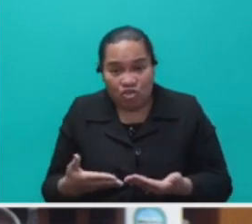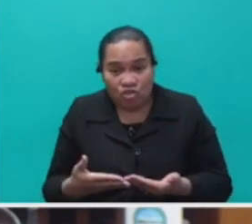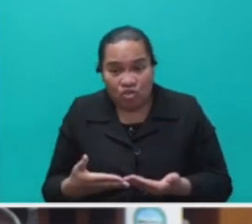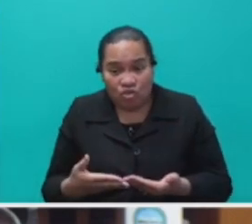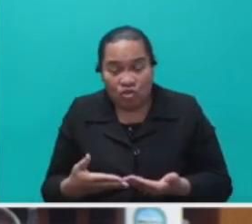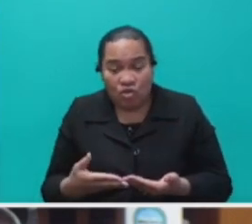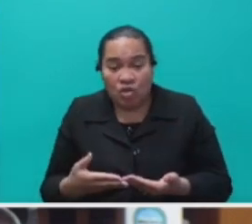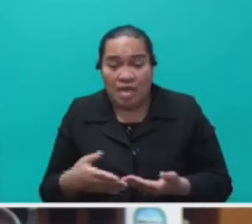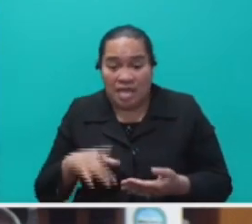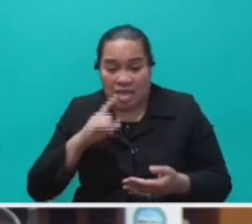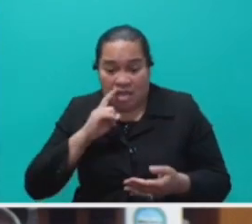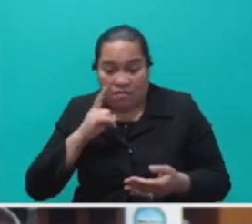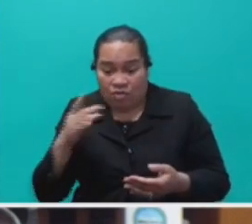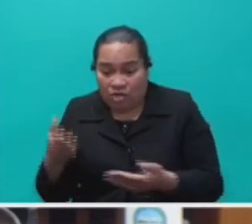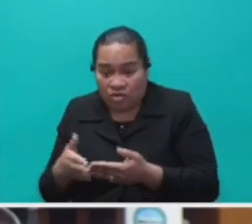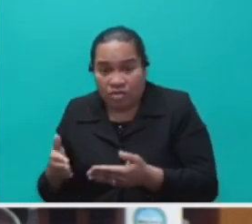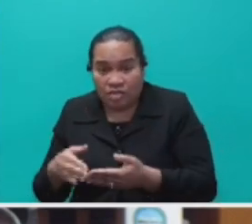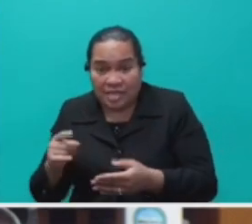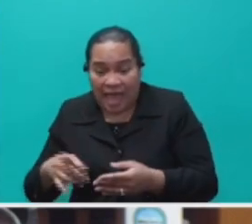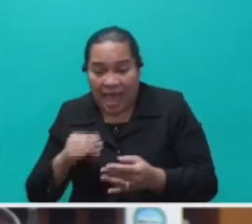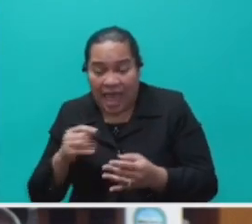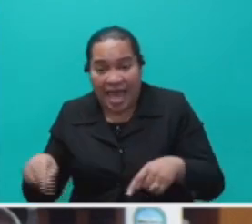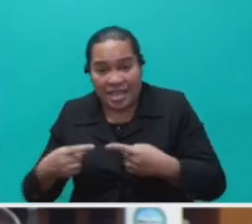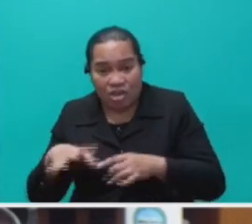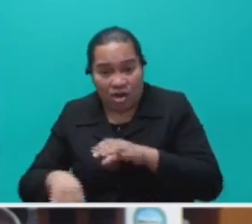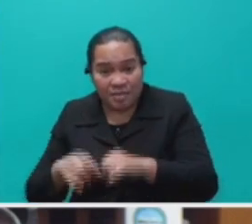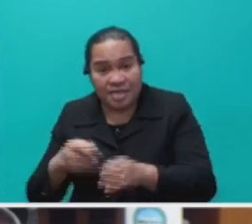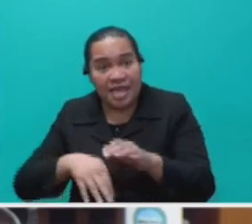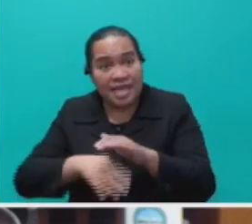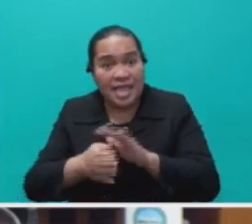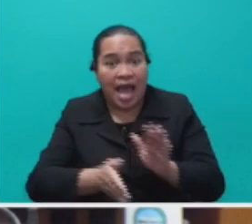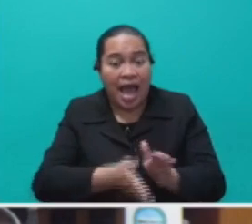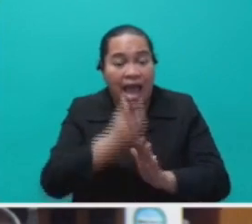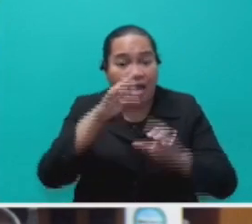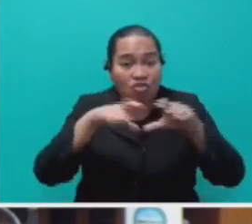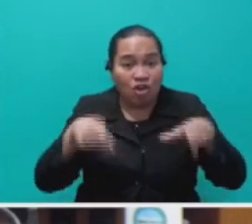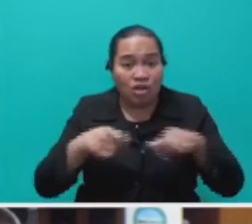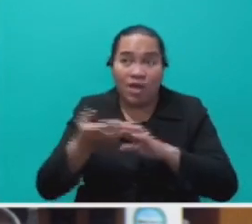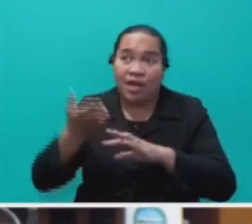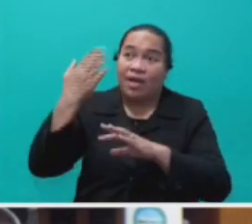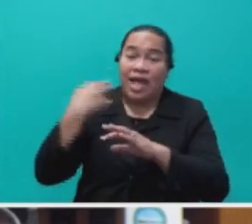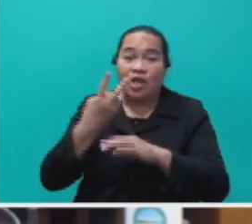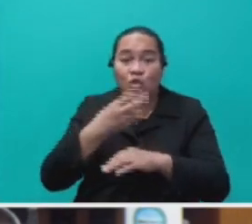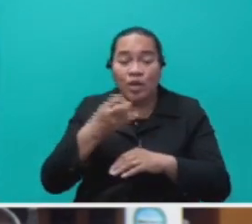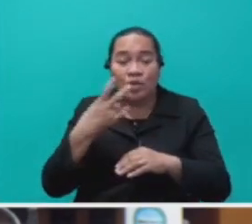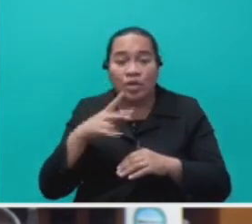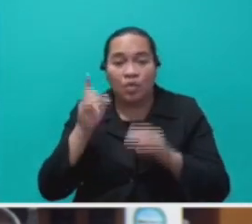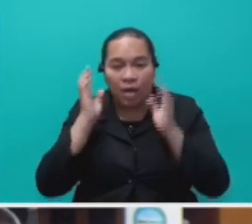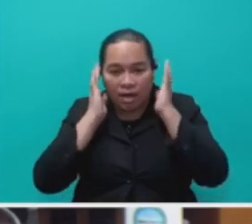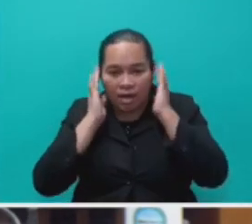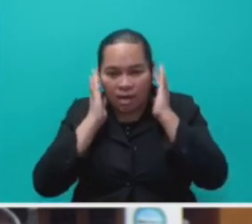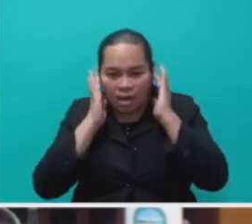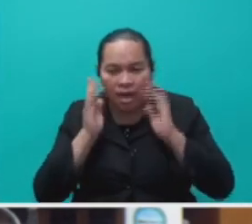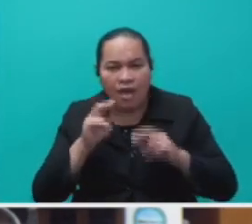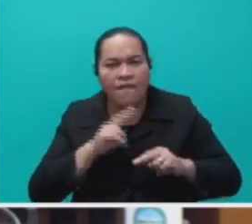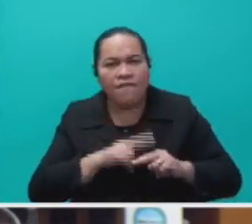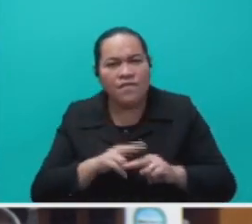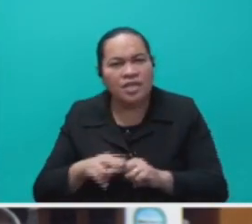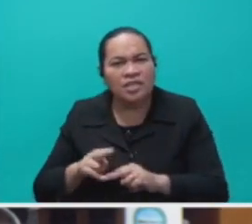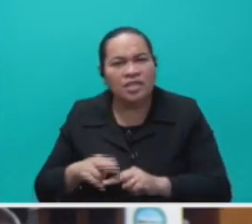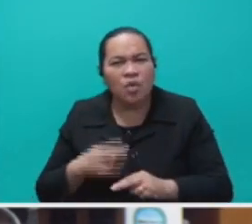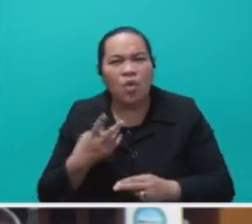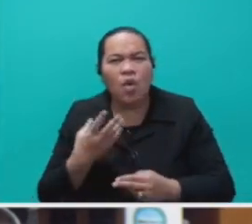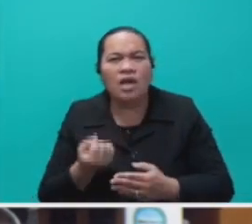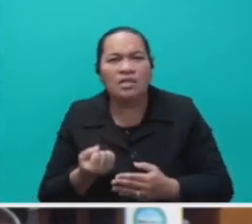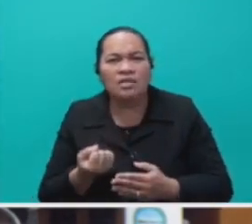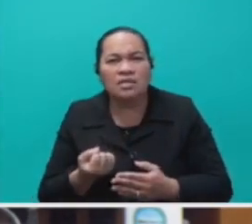when the bill to introduce the Anti-Corruption Division of the High Court at the time in 2021, Fiji was facing